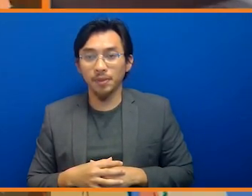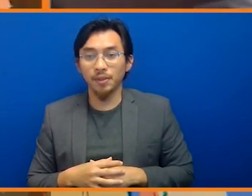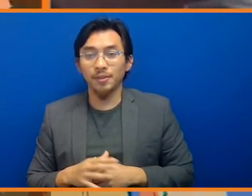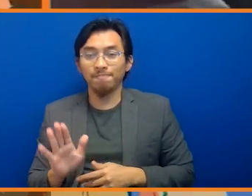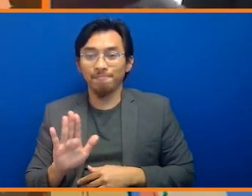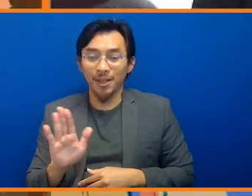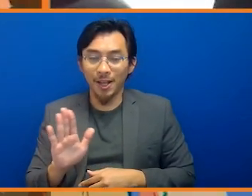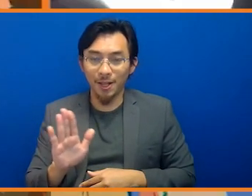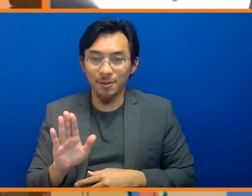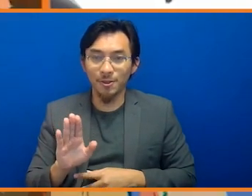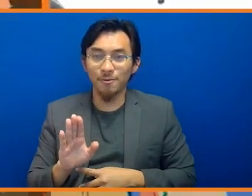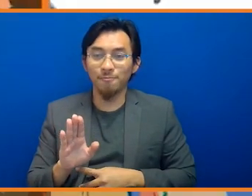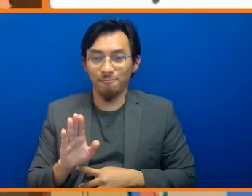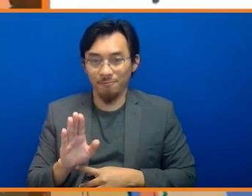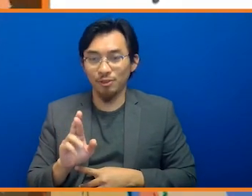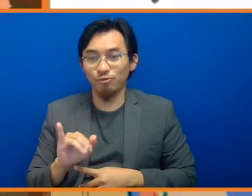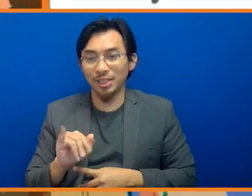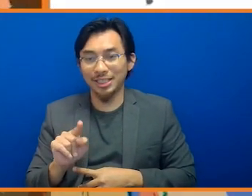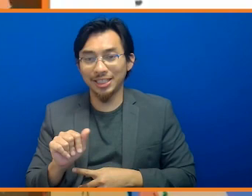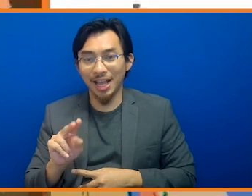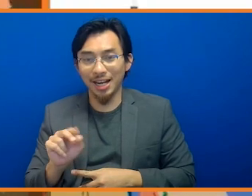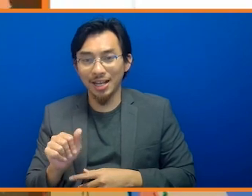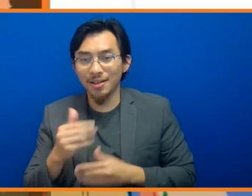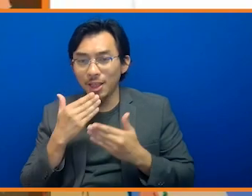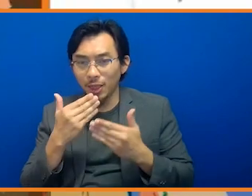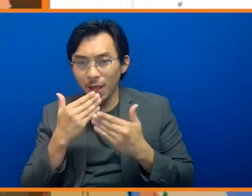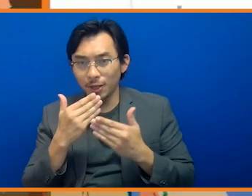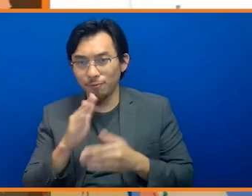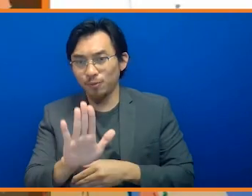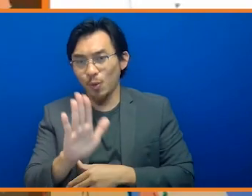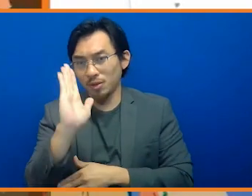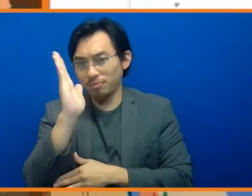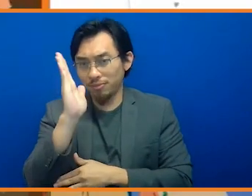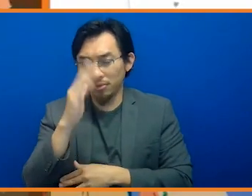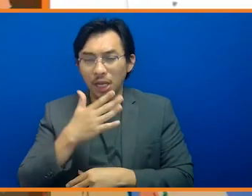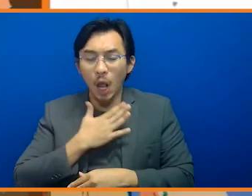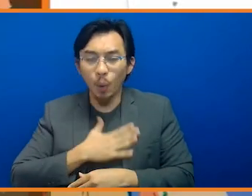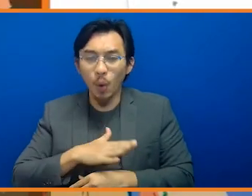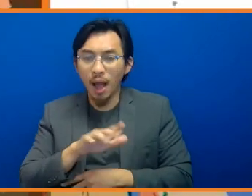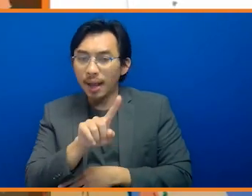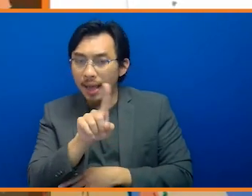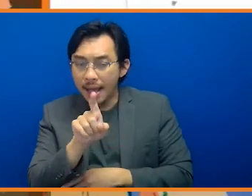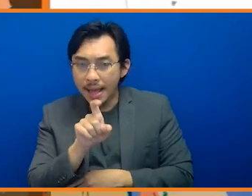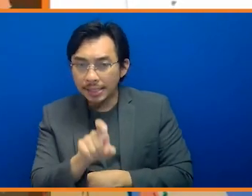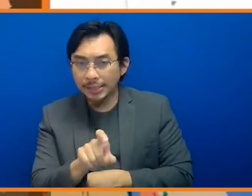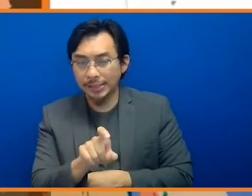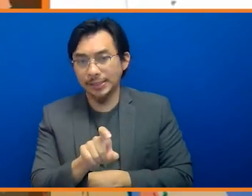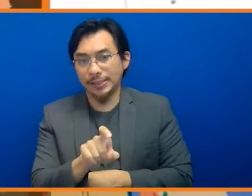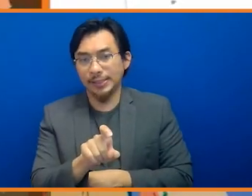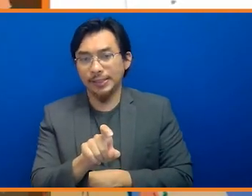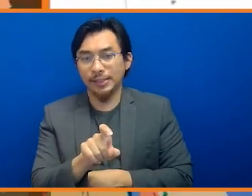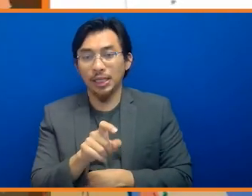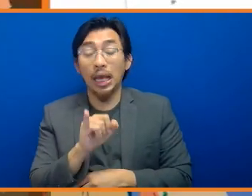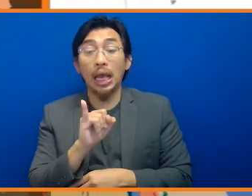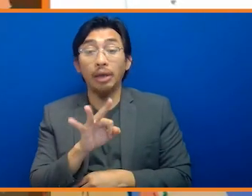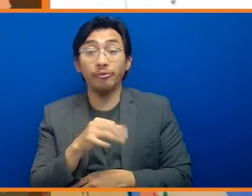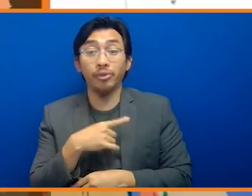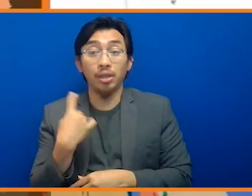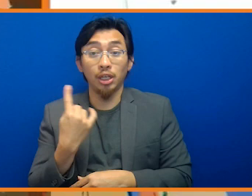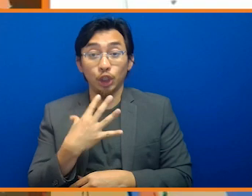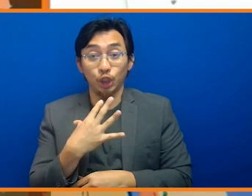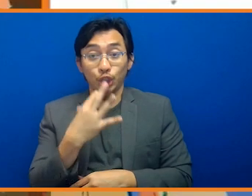Okay. Hello, Ms. Rizana. Thank you for your presentation. Here, I would like to ask, uh, if we are chosen as